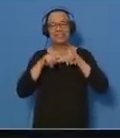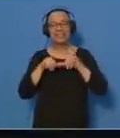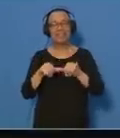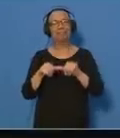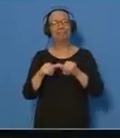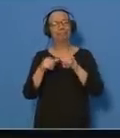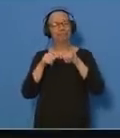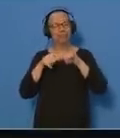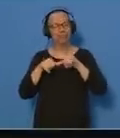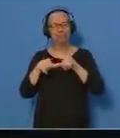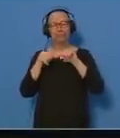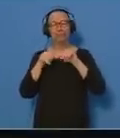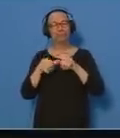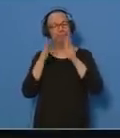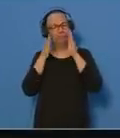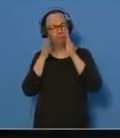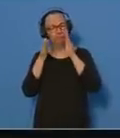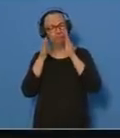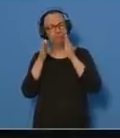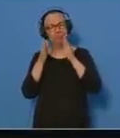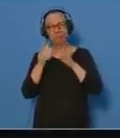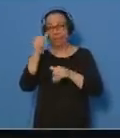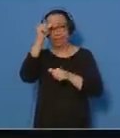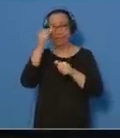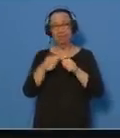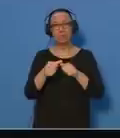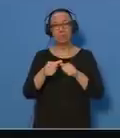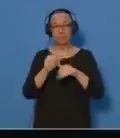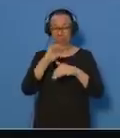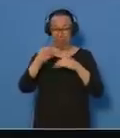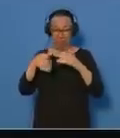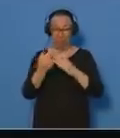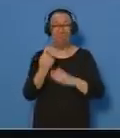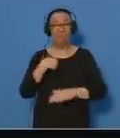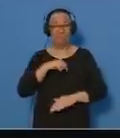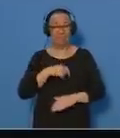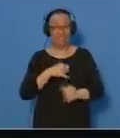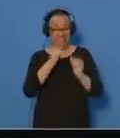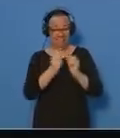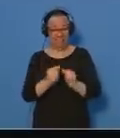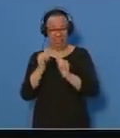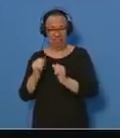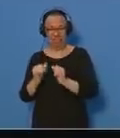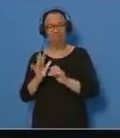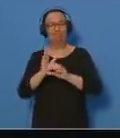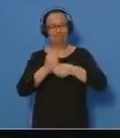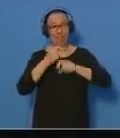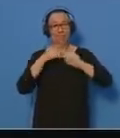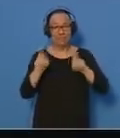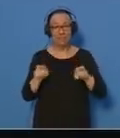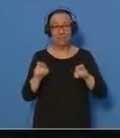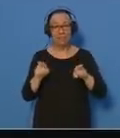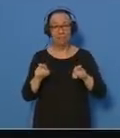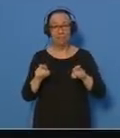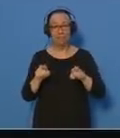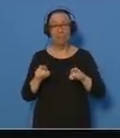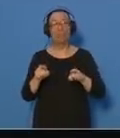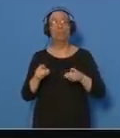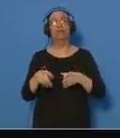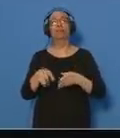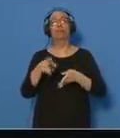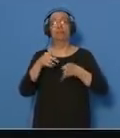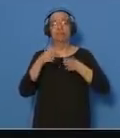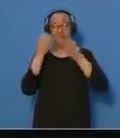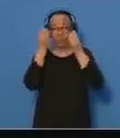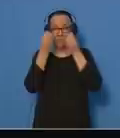vigilant and continue to remember that it's all of us individually who will make a difference. The modeling information in which I revealed today